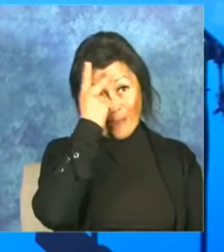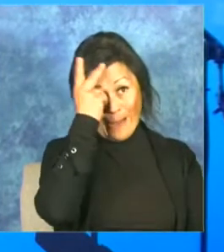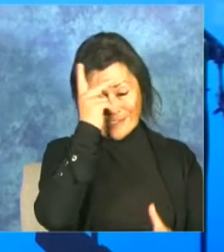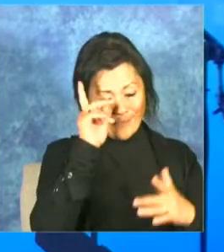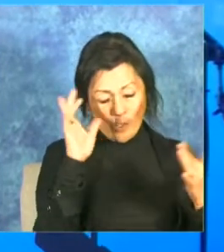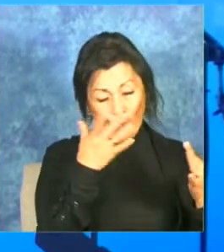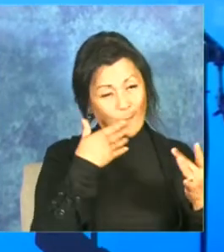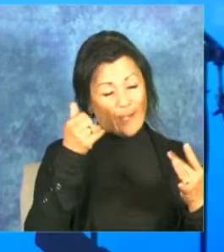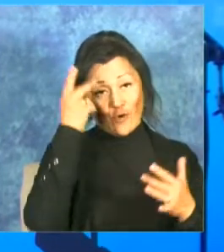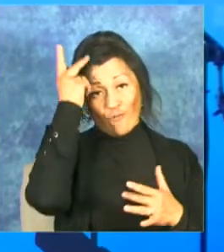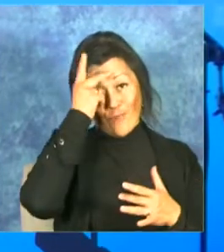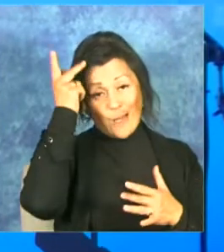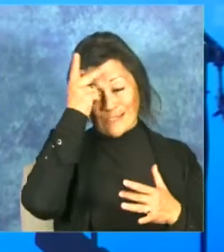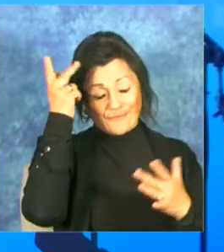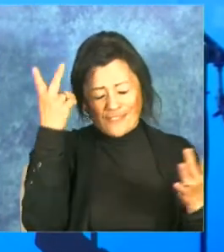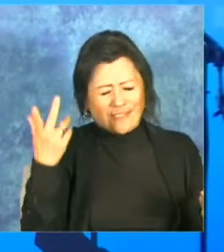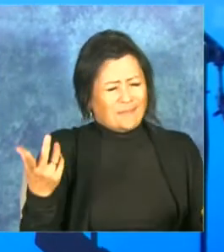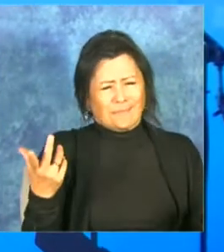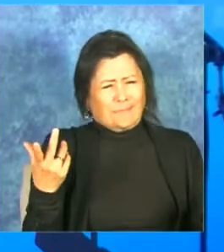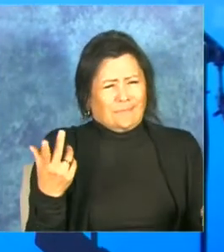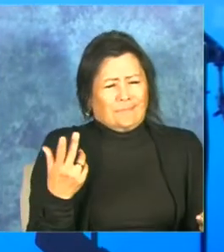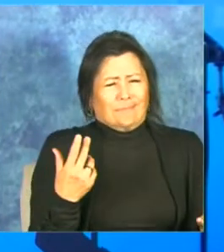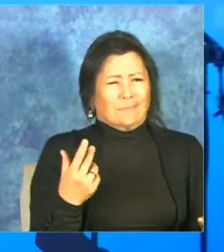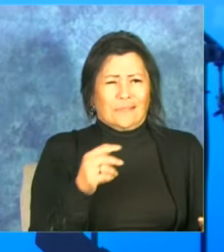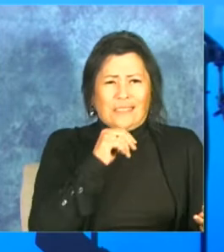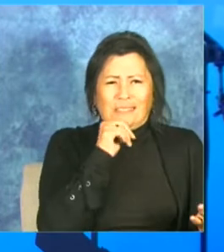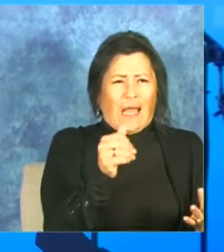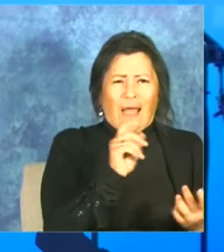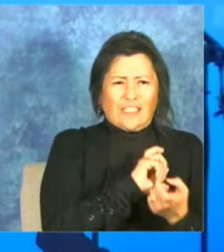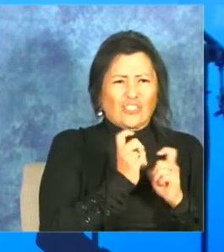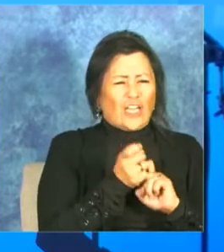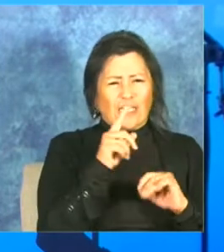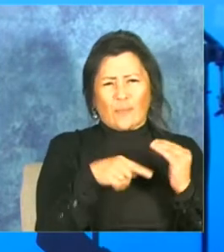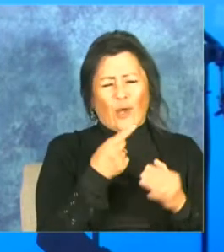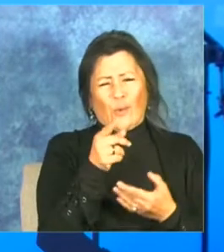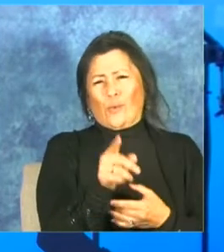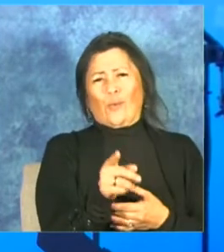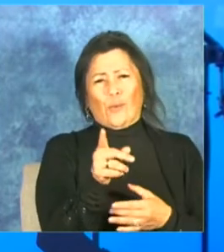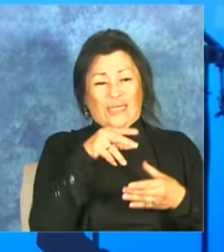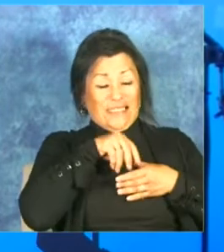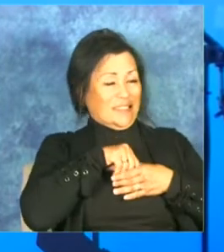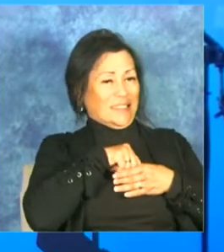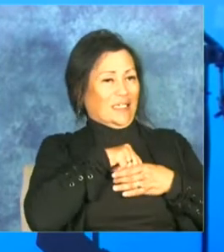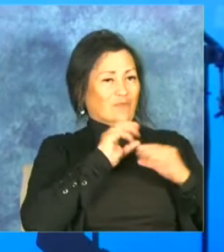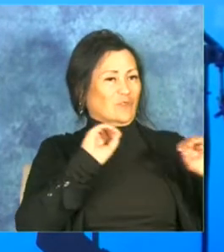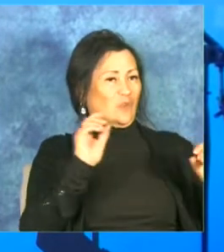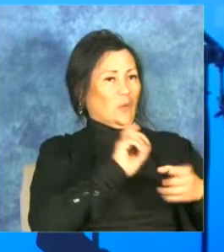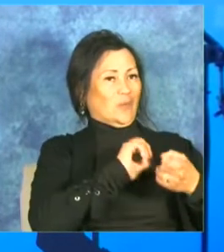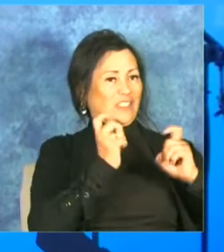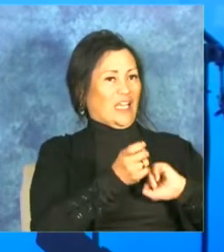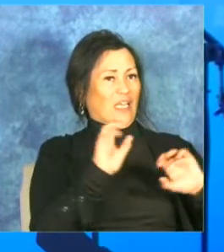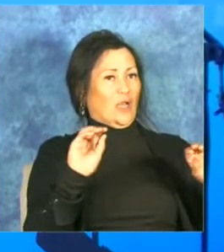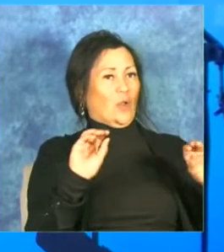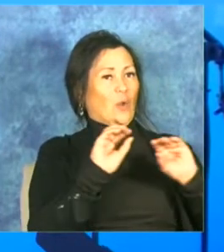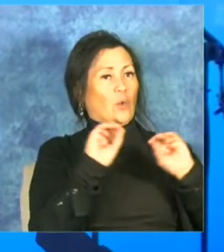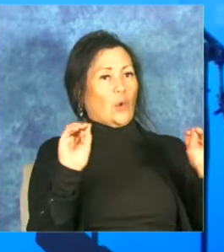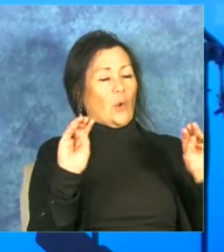to be better philosophies in life, then there's nothing really changed about you on the inside. There's been no